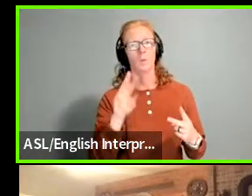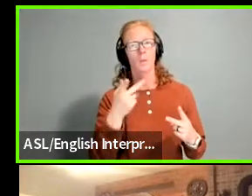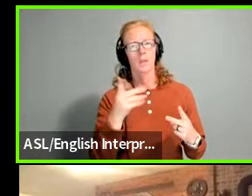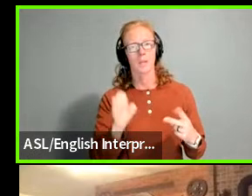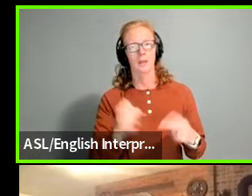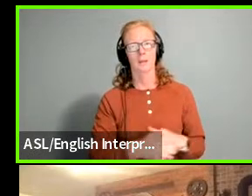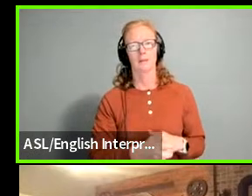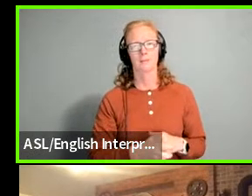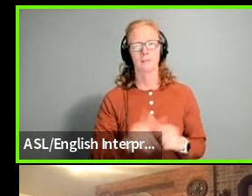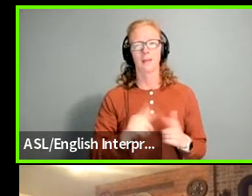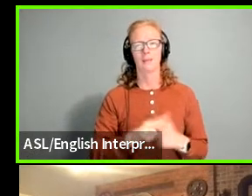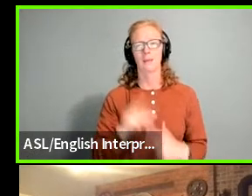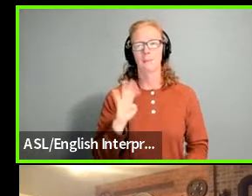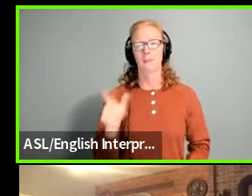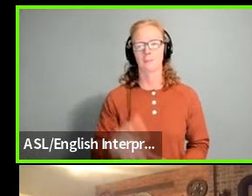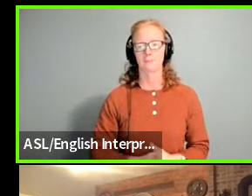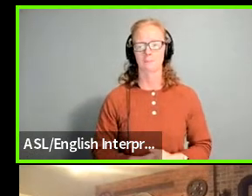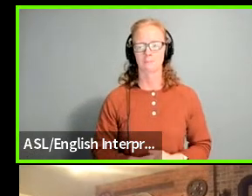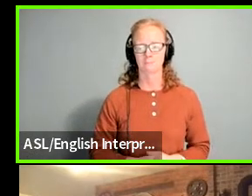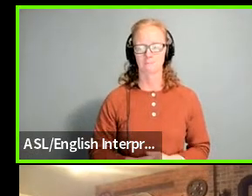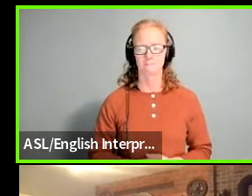Bill.